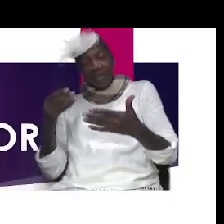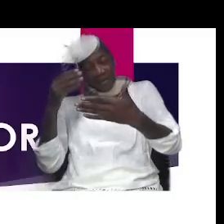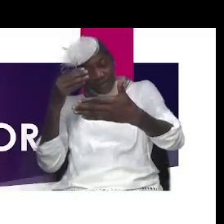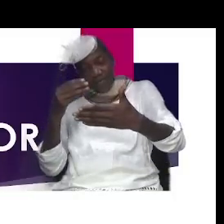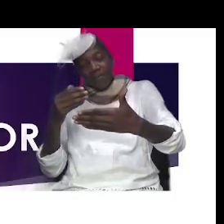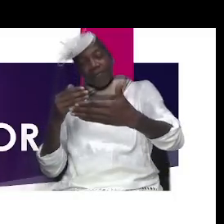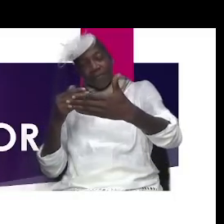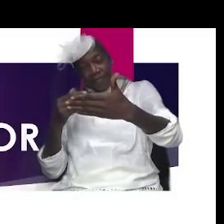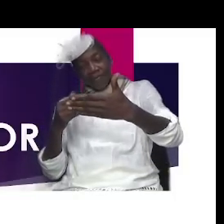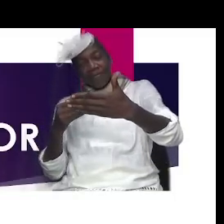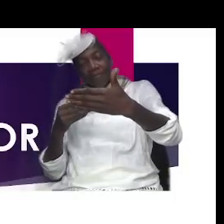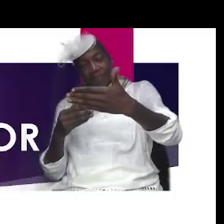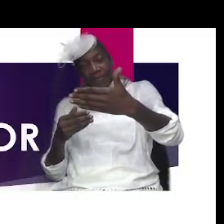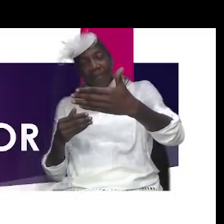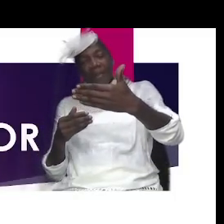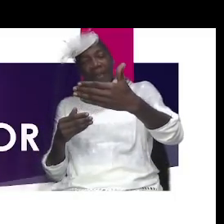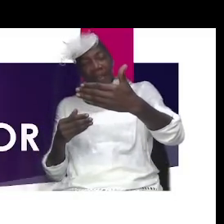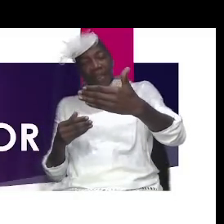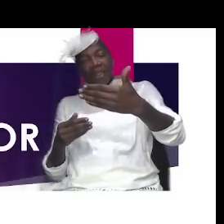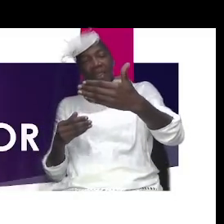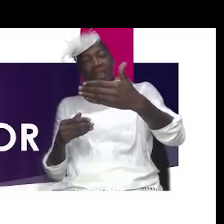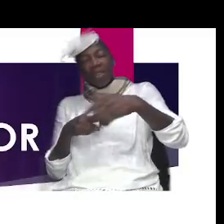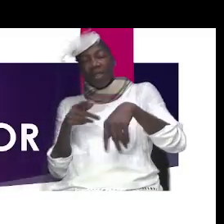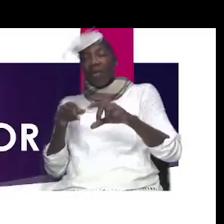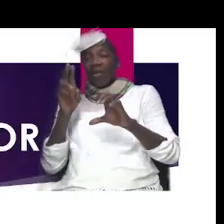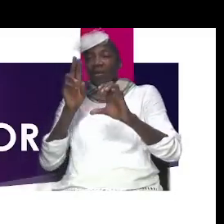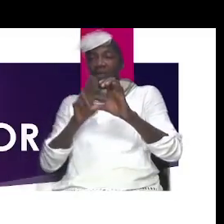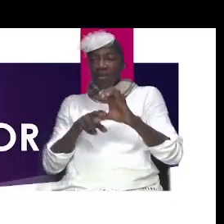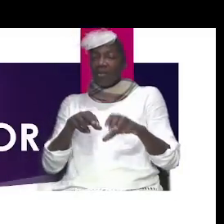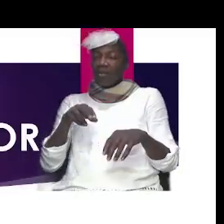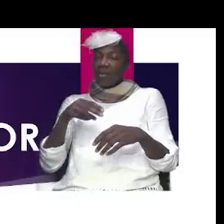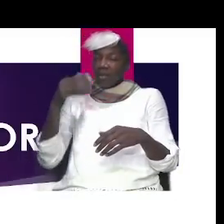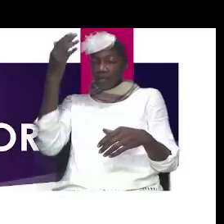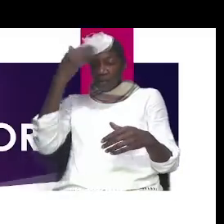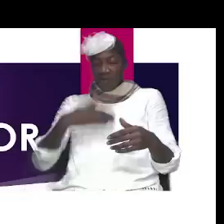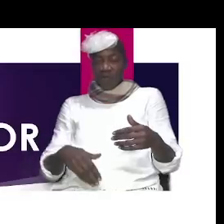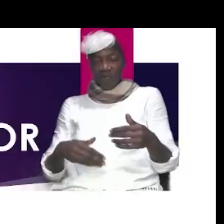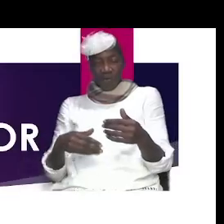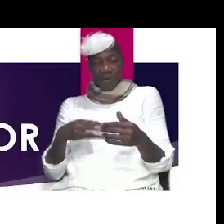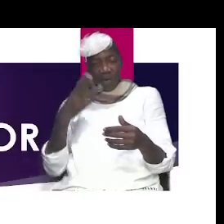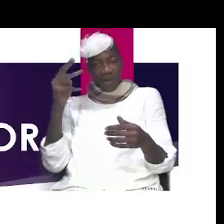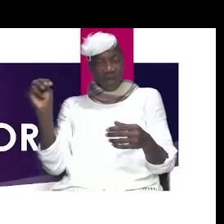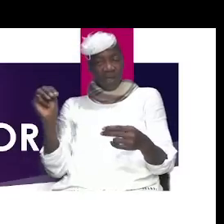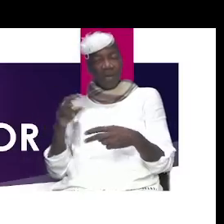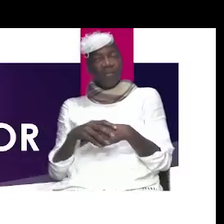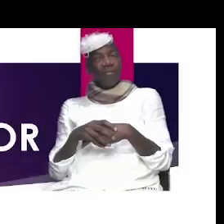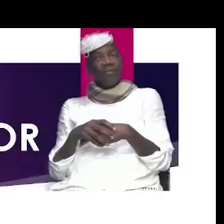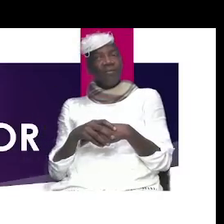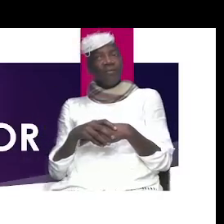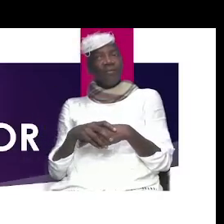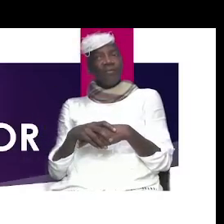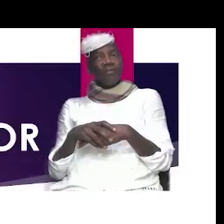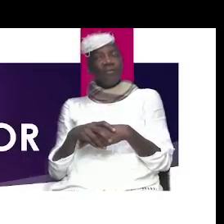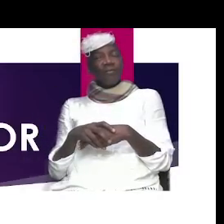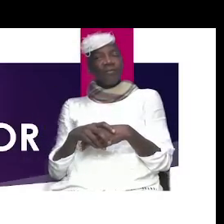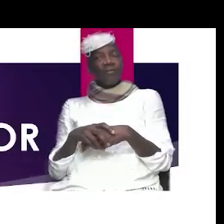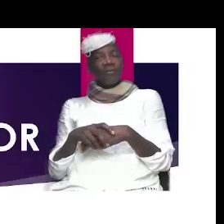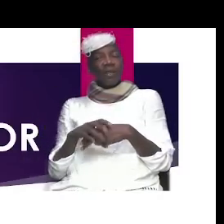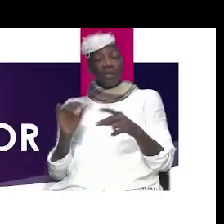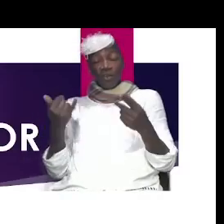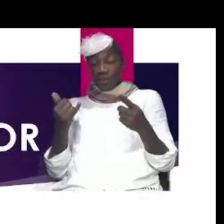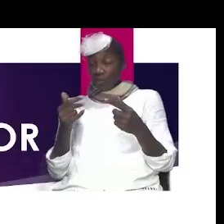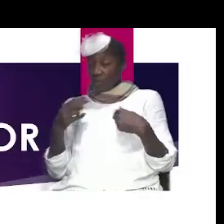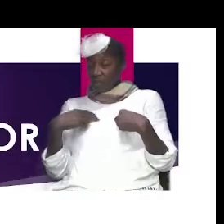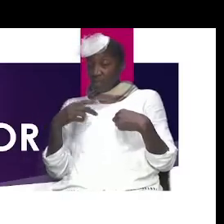things when we sit before him. We have just gotten a glimpse of what Christ will be